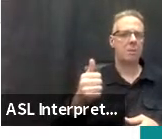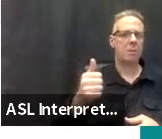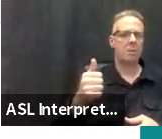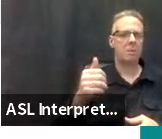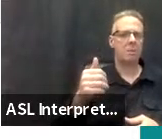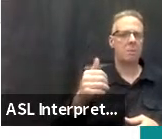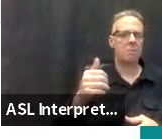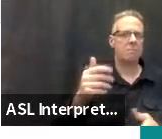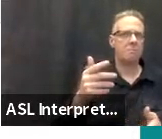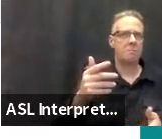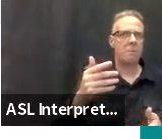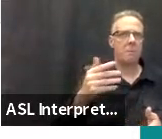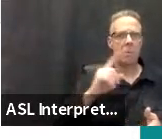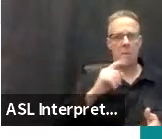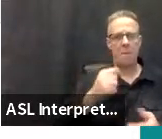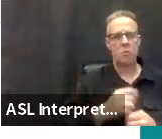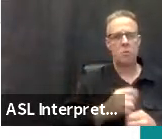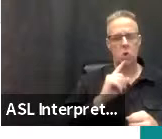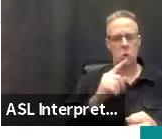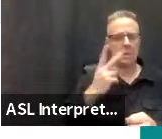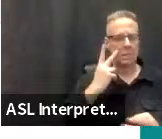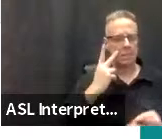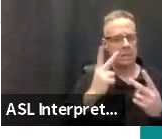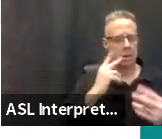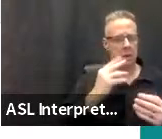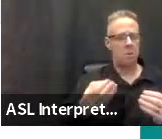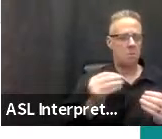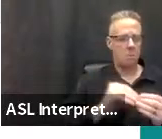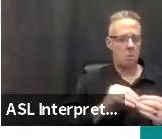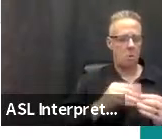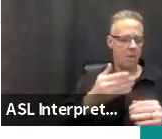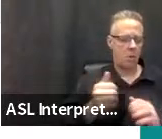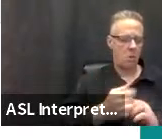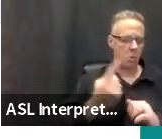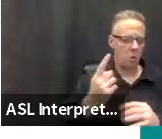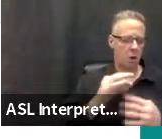actually more presence with this one option